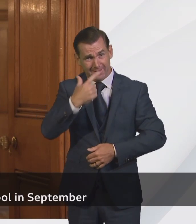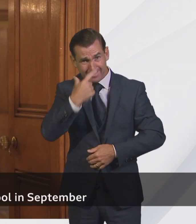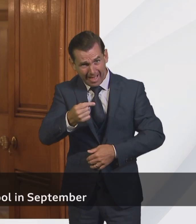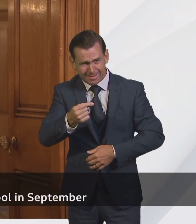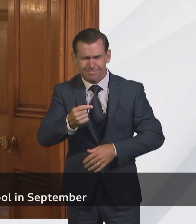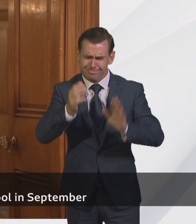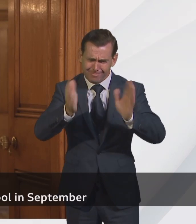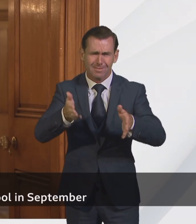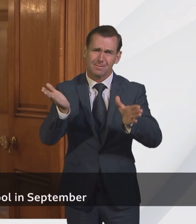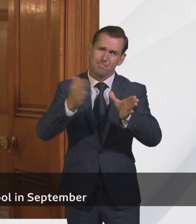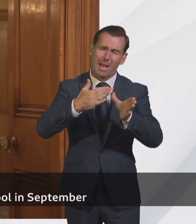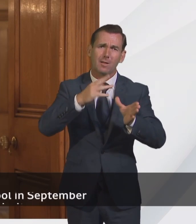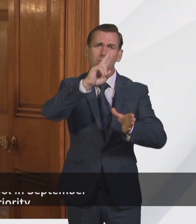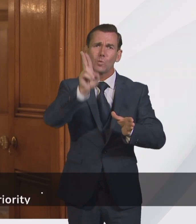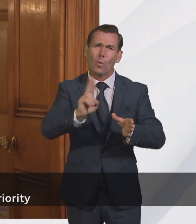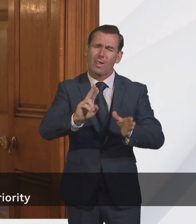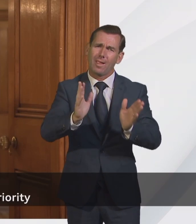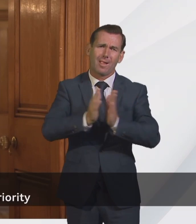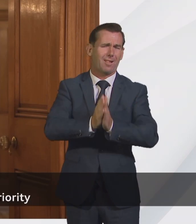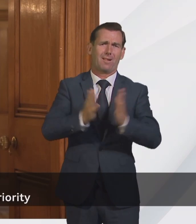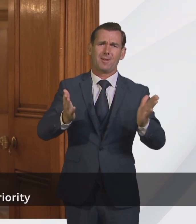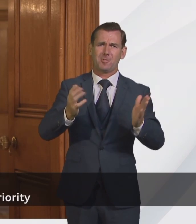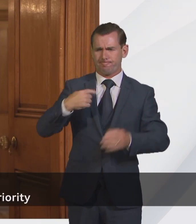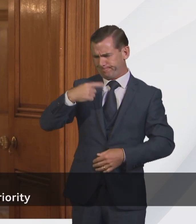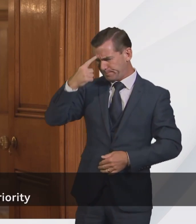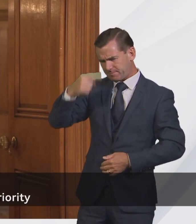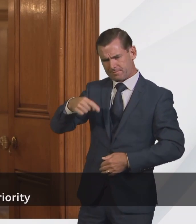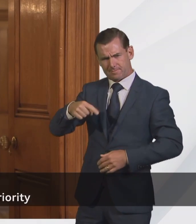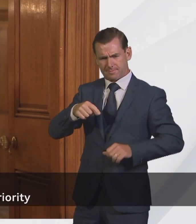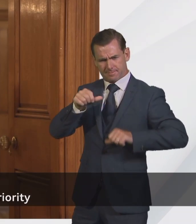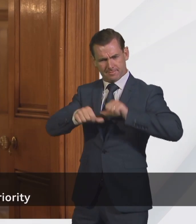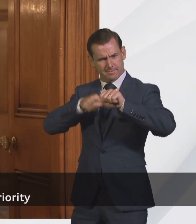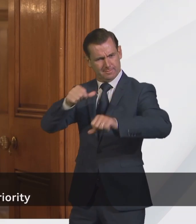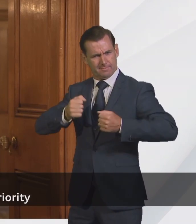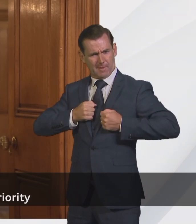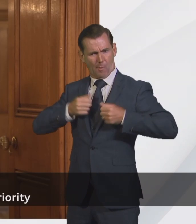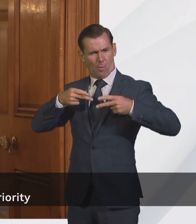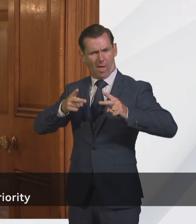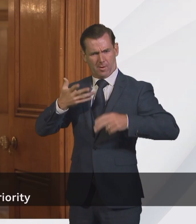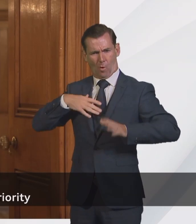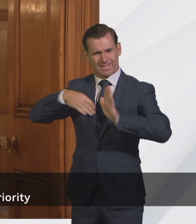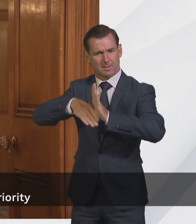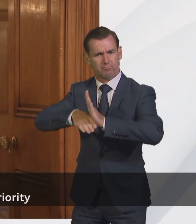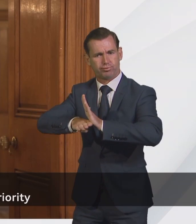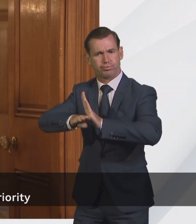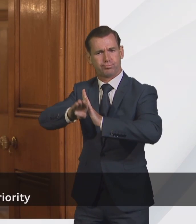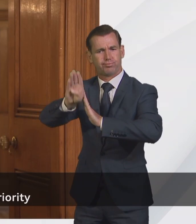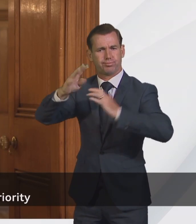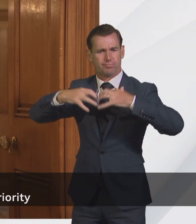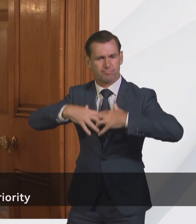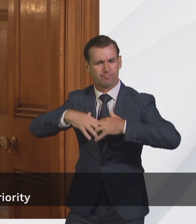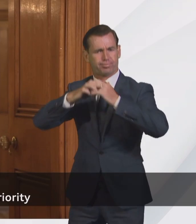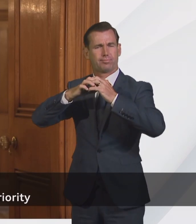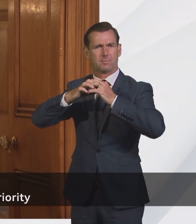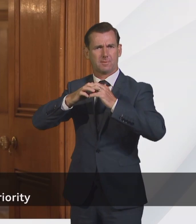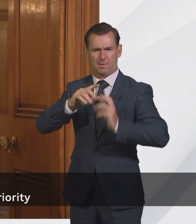This measured return is part of our roadmap. It's part of how we will recover and rebuild after